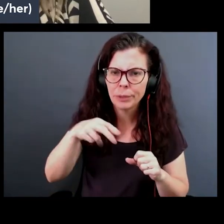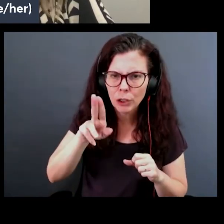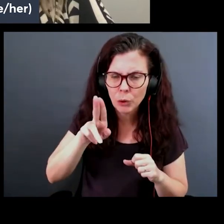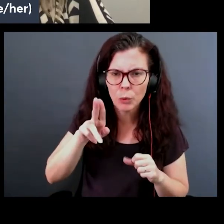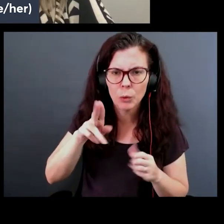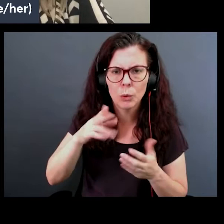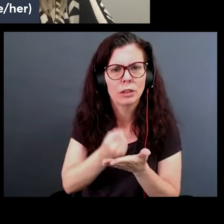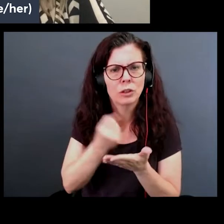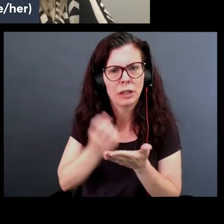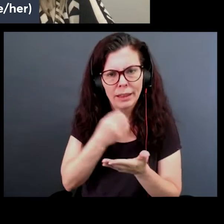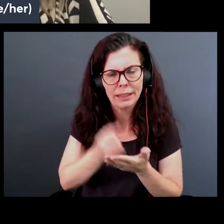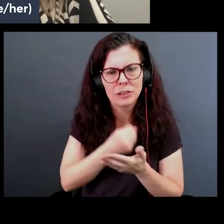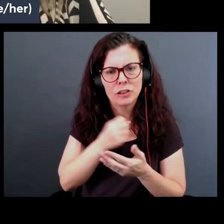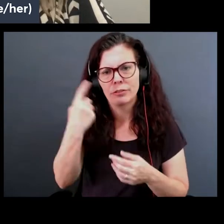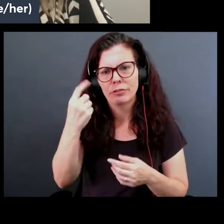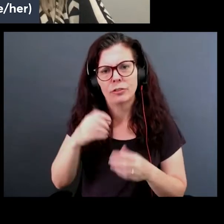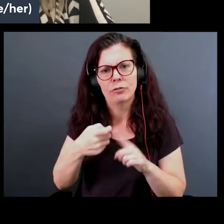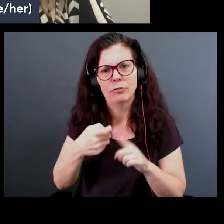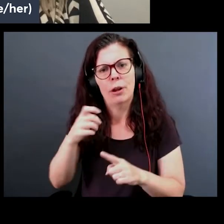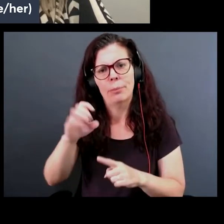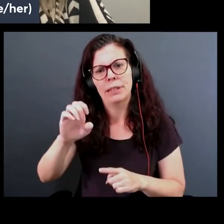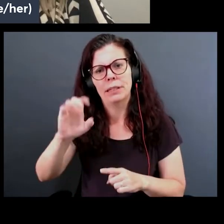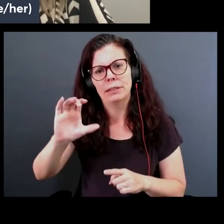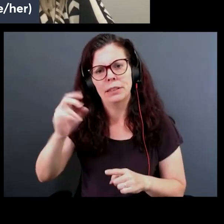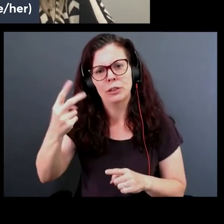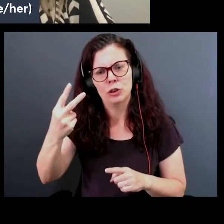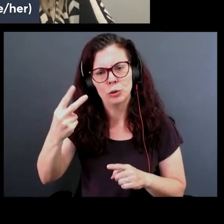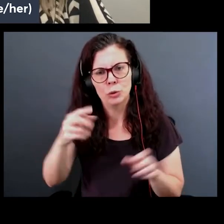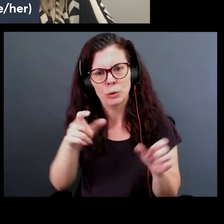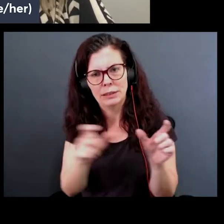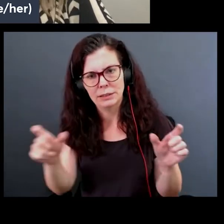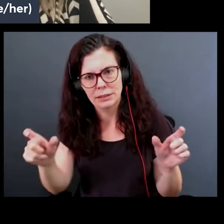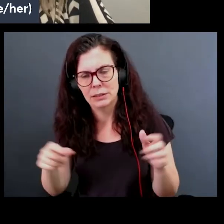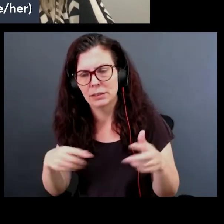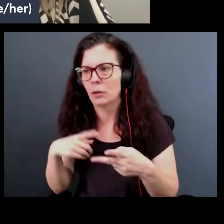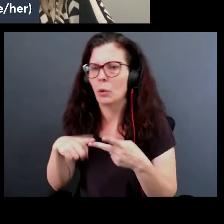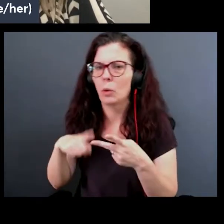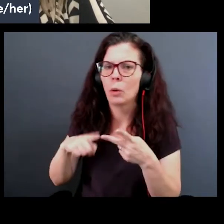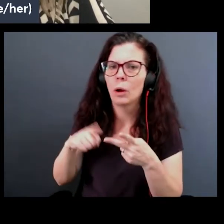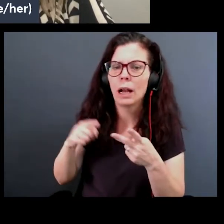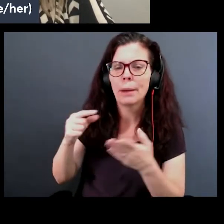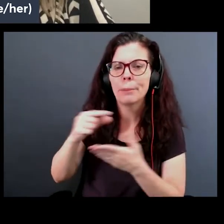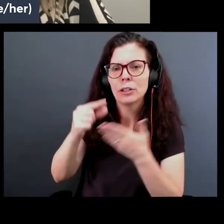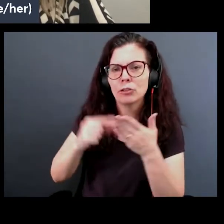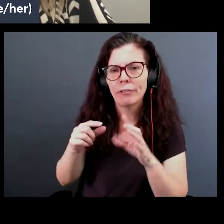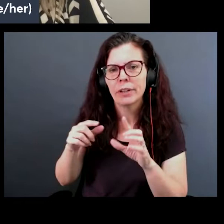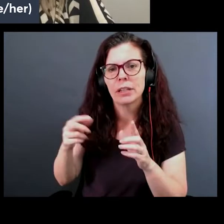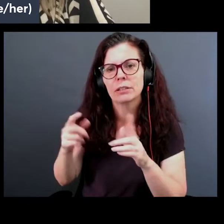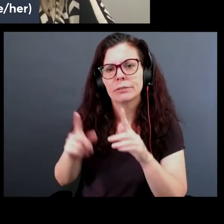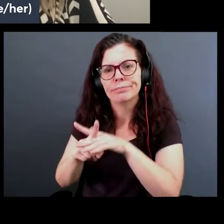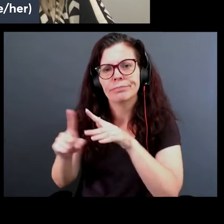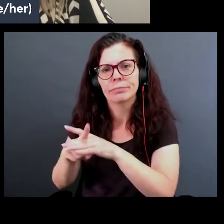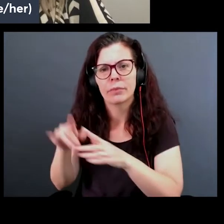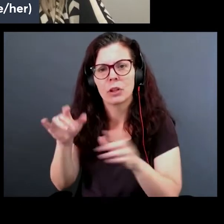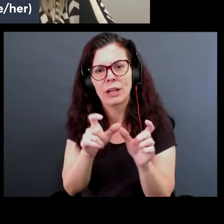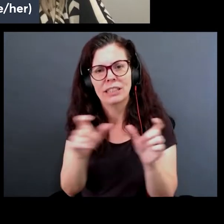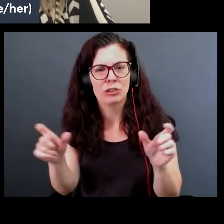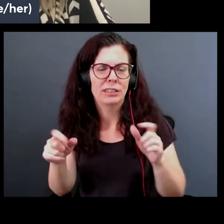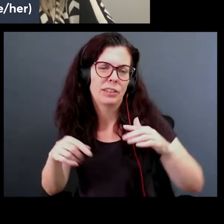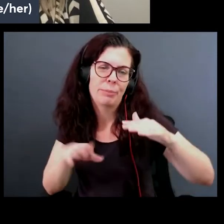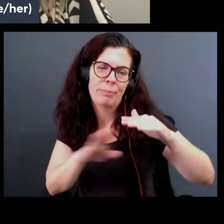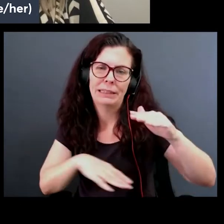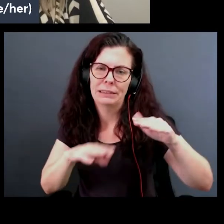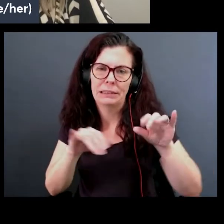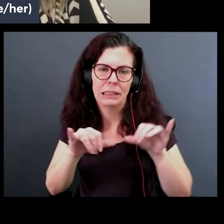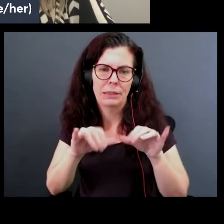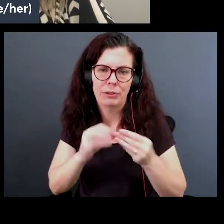your EC2 instance, or what's the network traffic that's coming into your RDS instance. So these are like a basic metrics. Ah, got